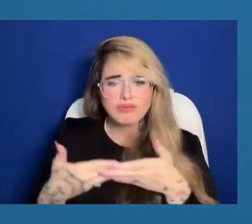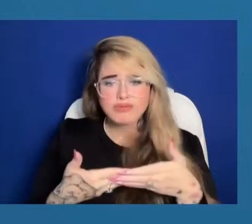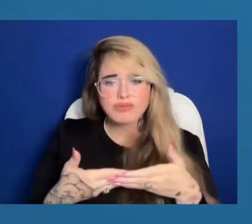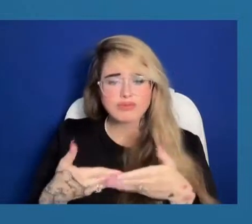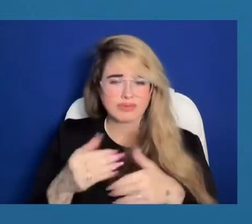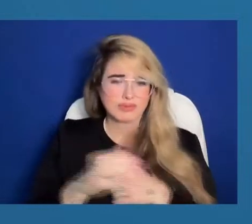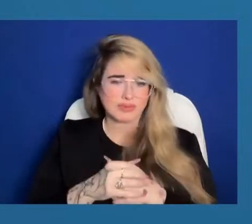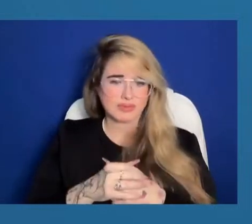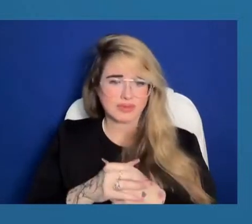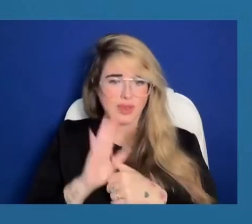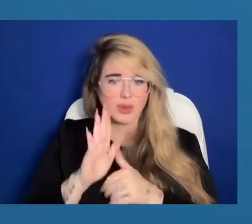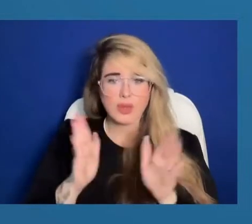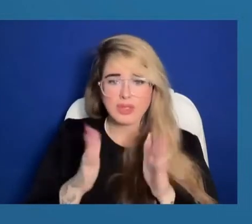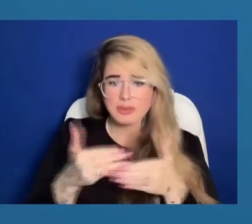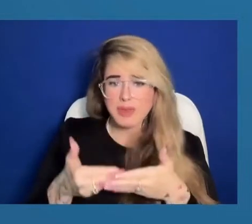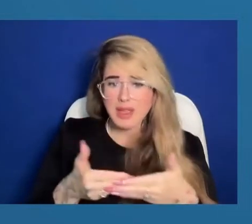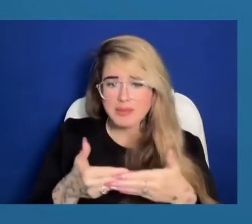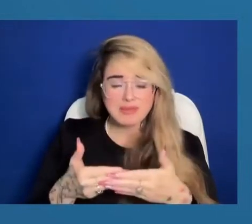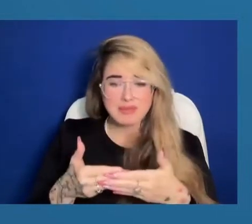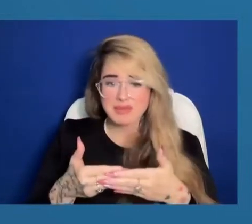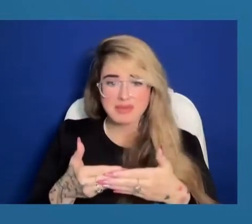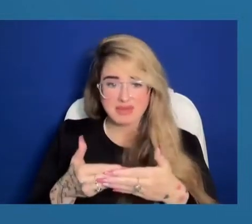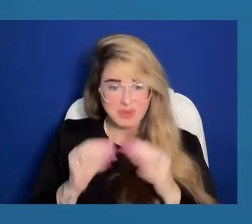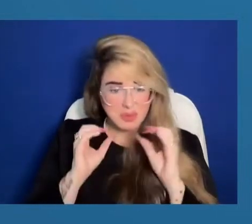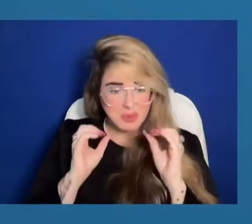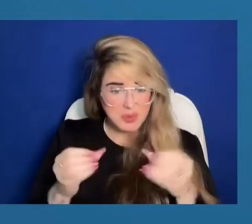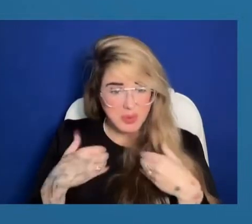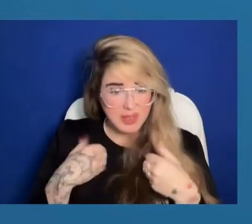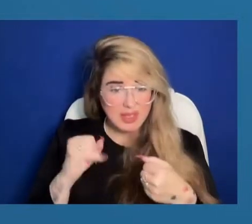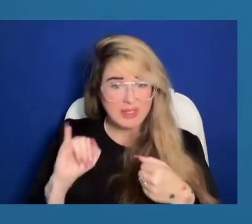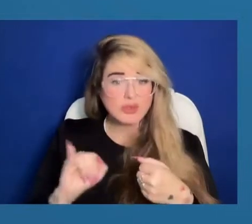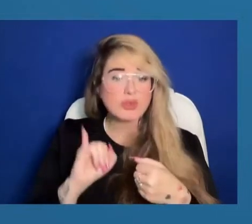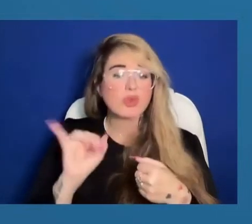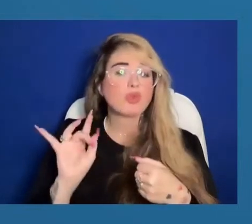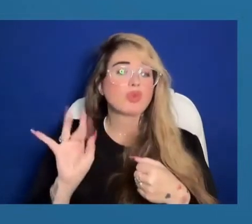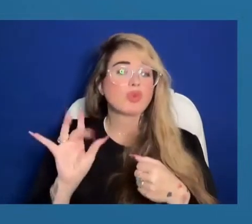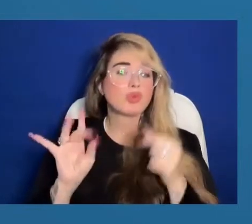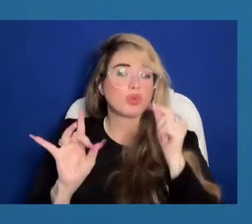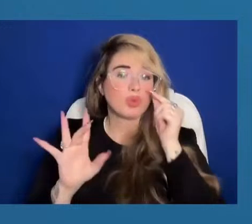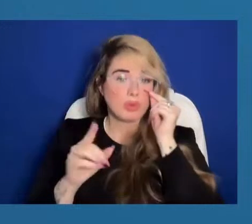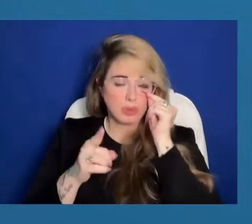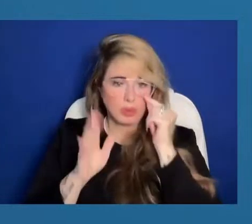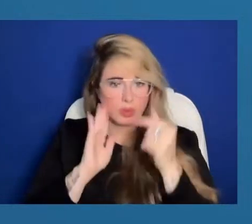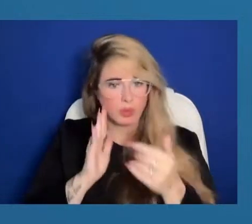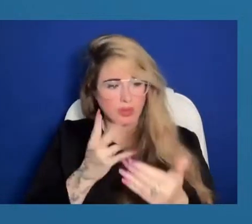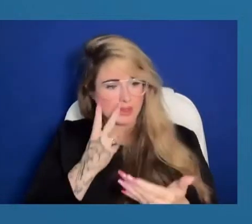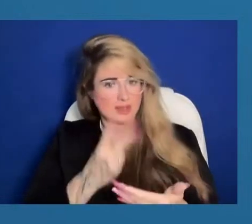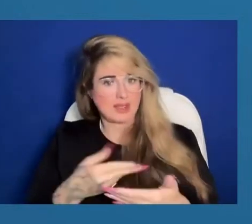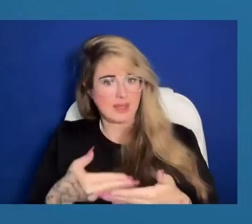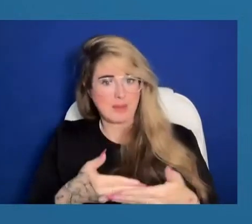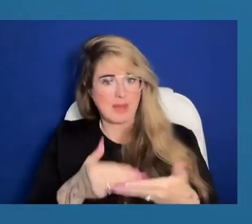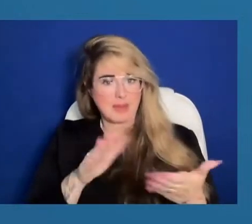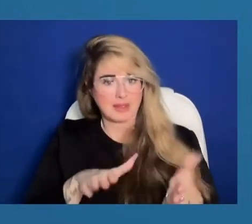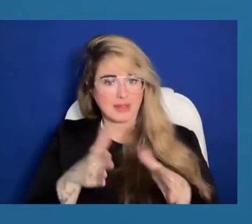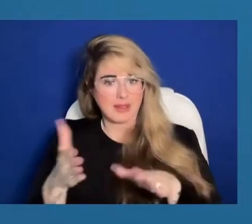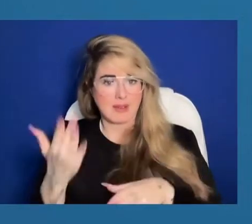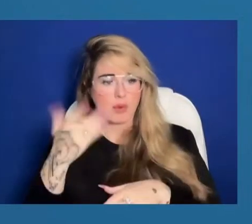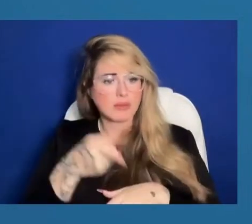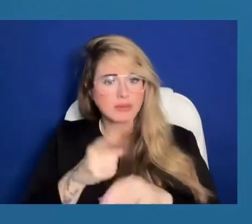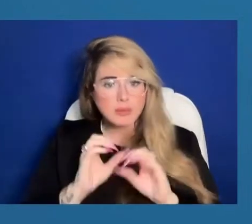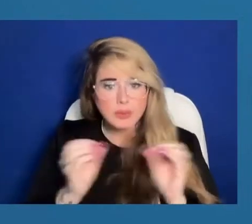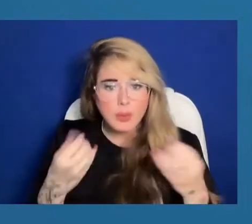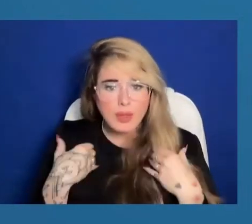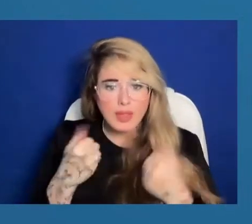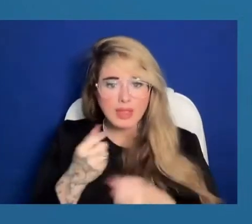and the little baby will not have any health insurance. And you watch your baby die because he has no health care